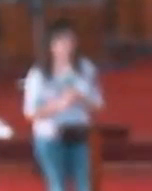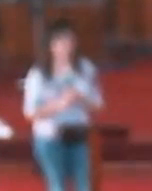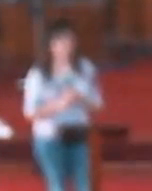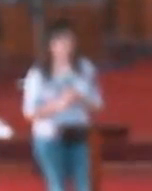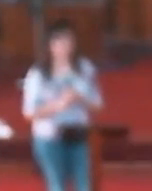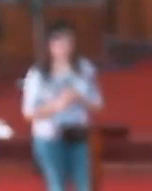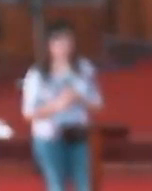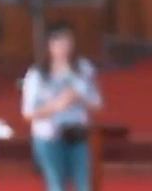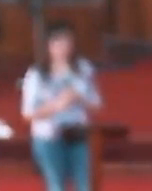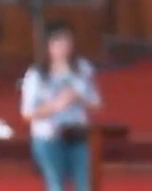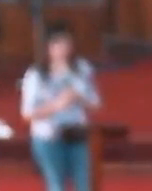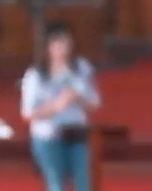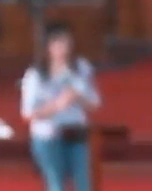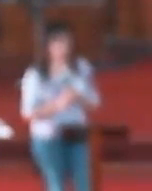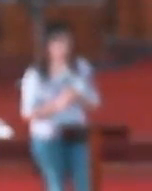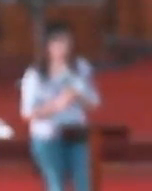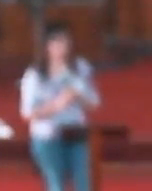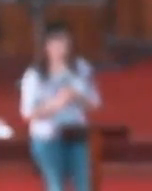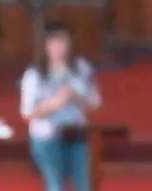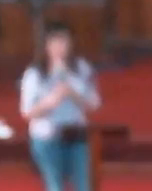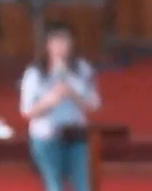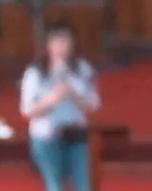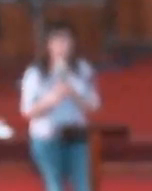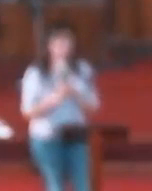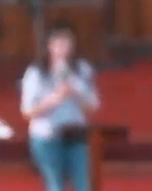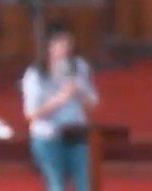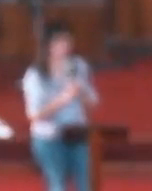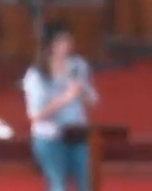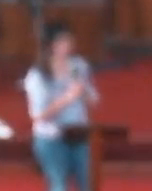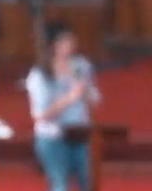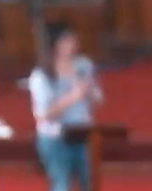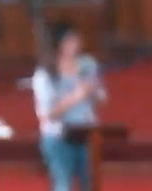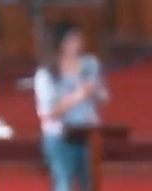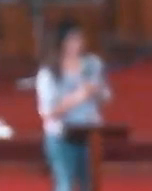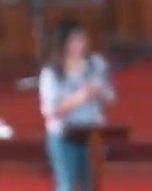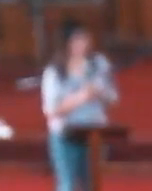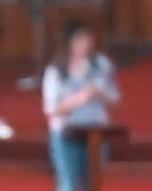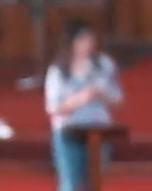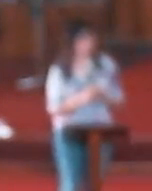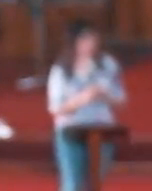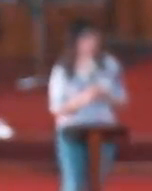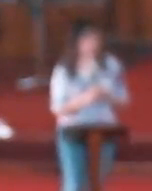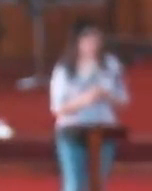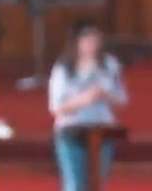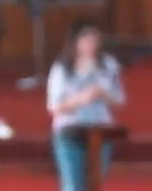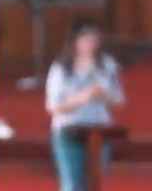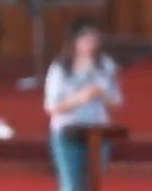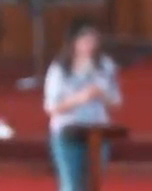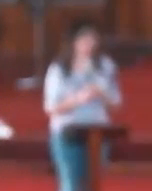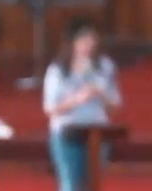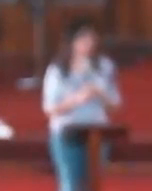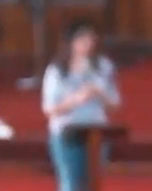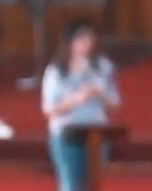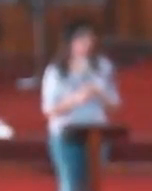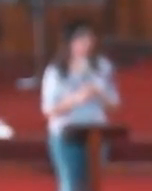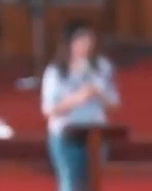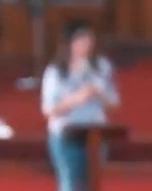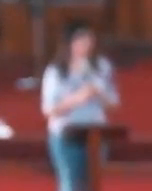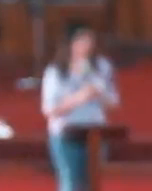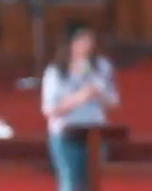está siendo atormentado por un demonio. Okay, there's a man and his son is being tormented by a demon. Y él llega a Jesús,